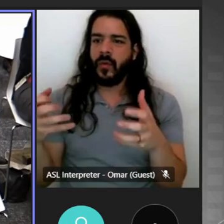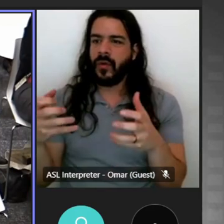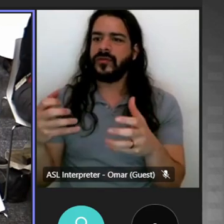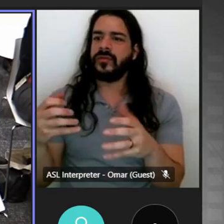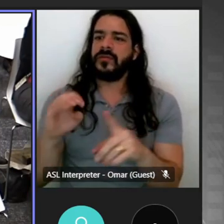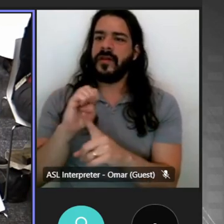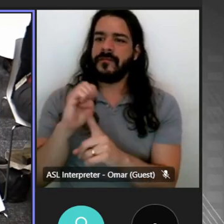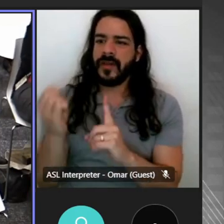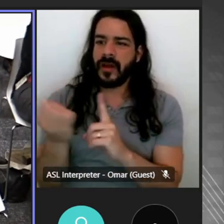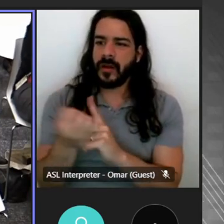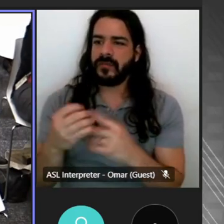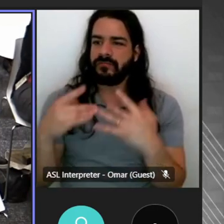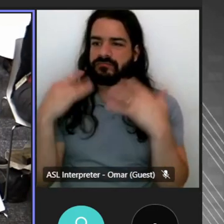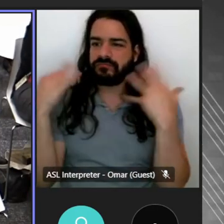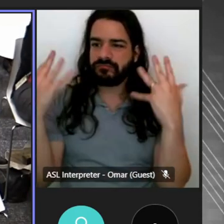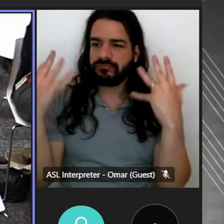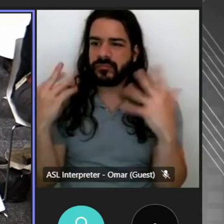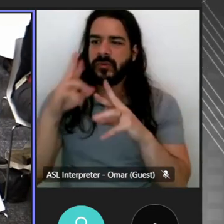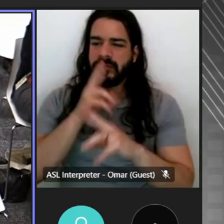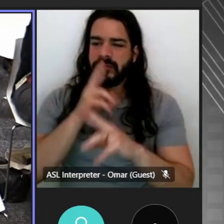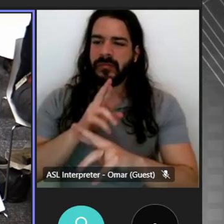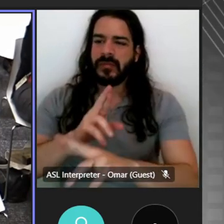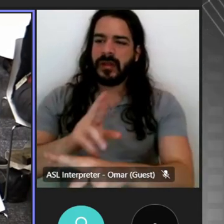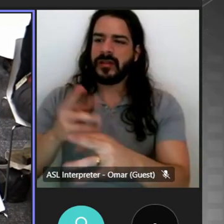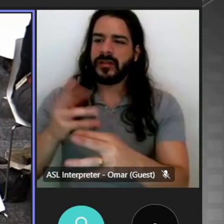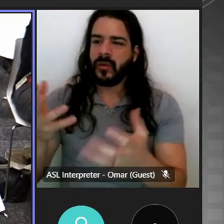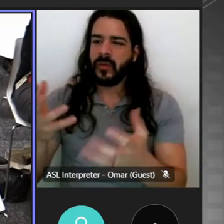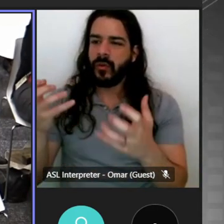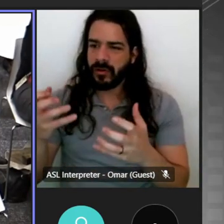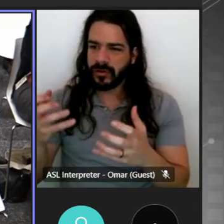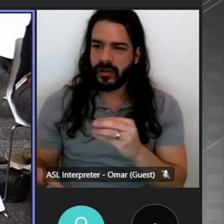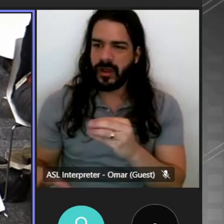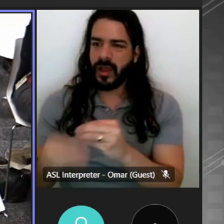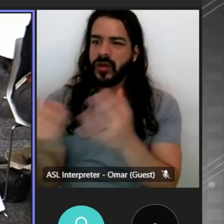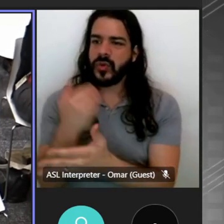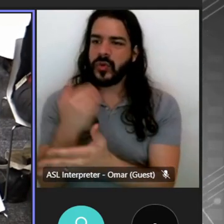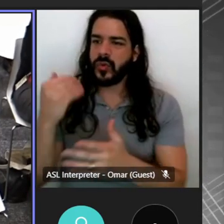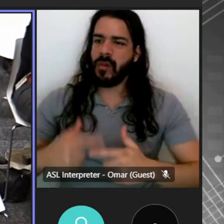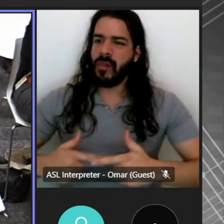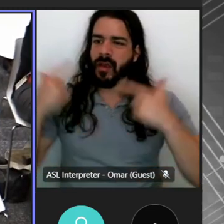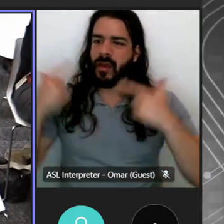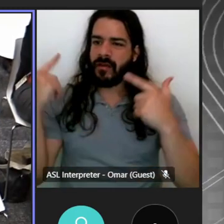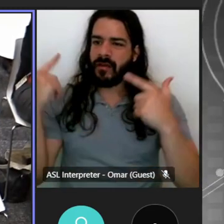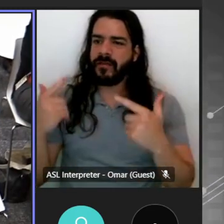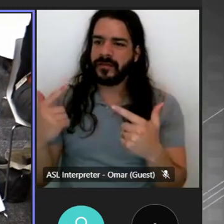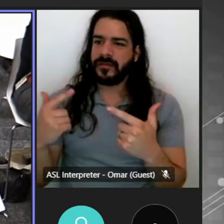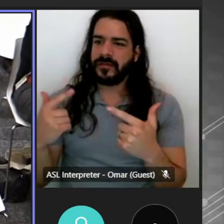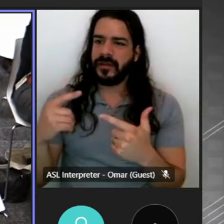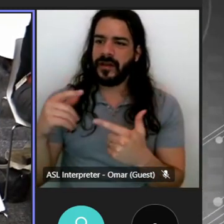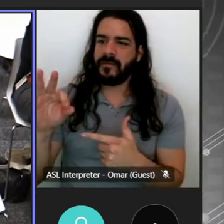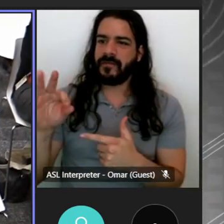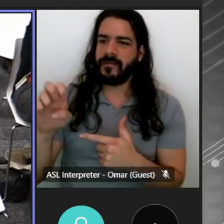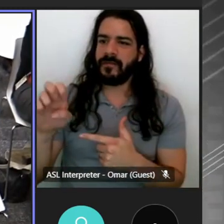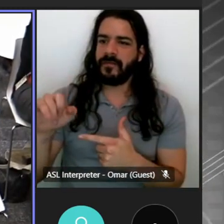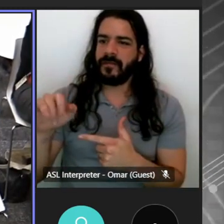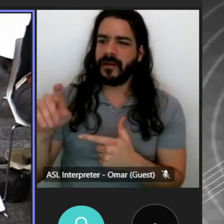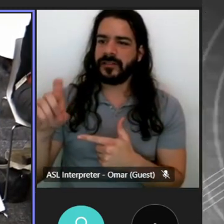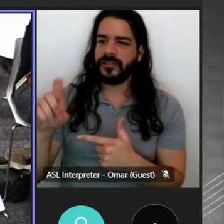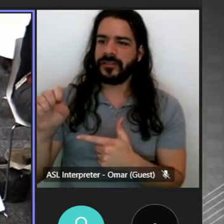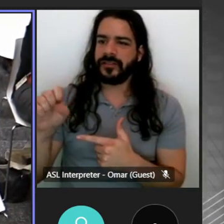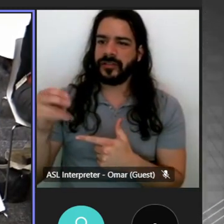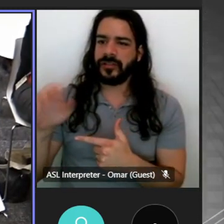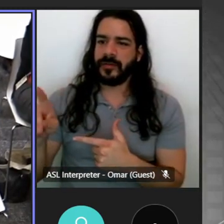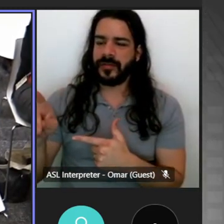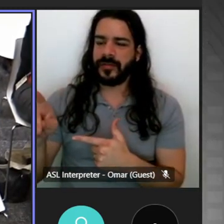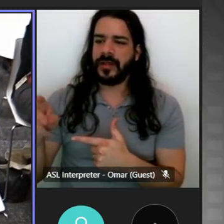environmentally respectful. We want to meet the needs of Wmata. We want to contribute new life and vibrancy to Friendship Heights. But we